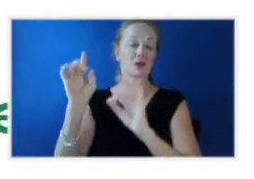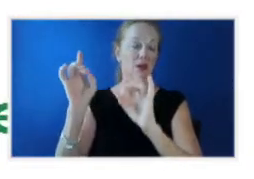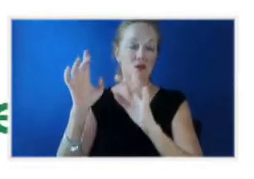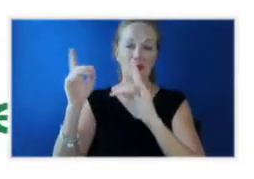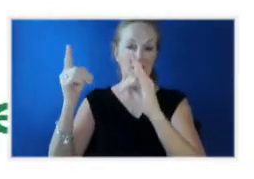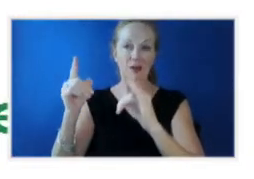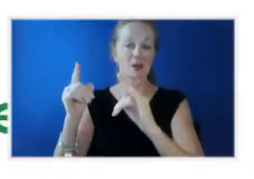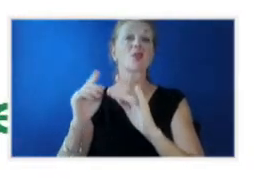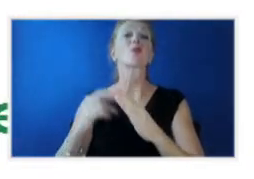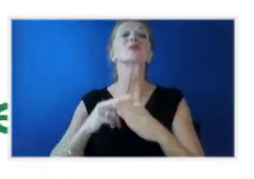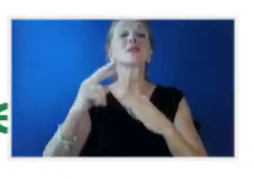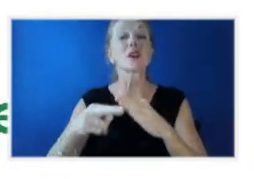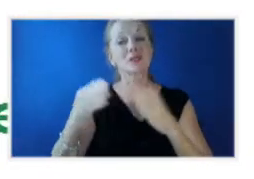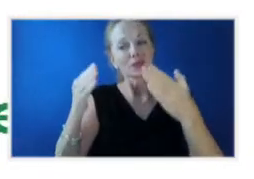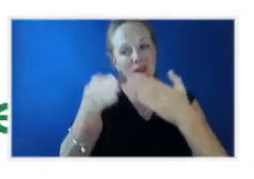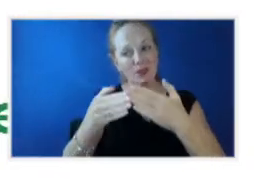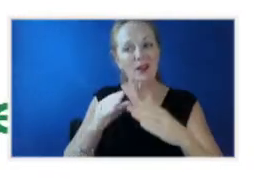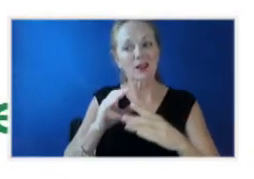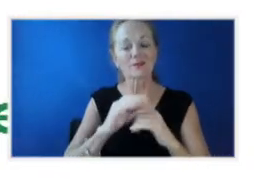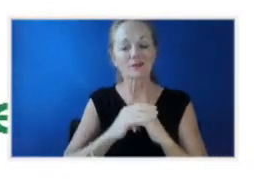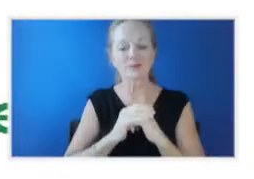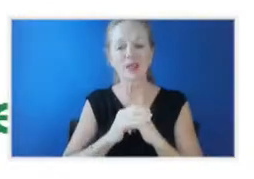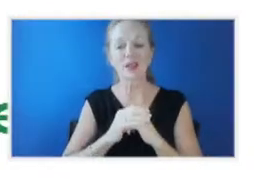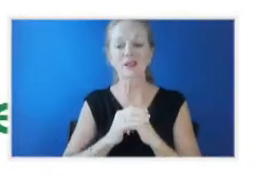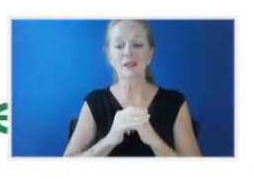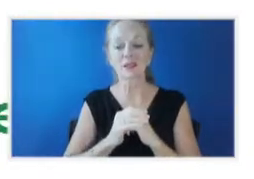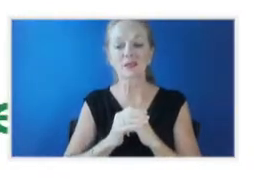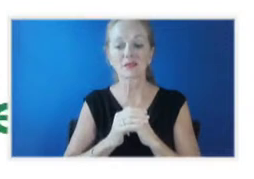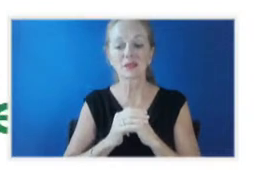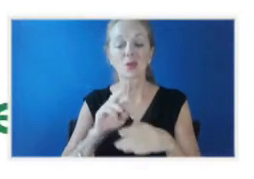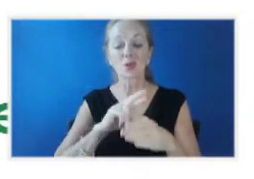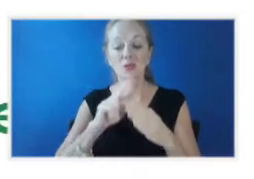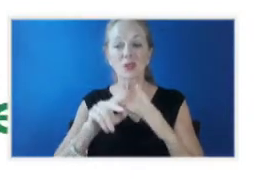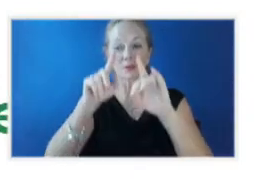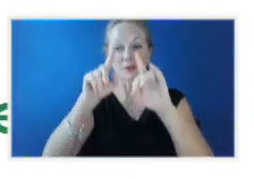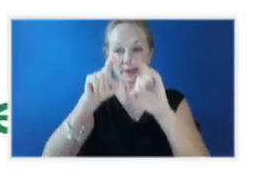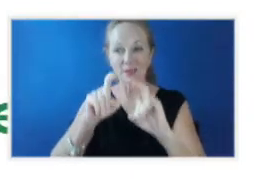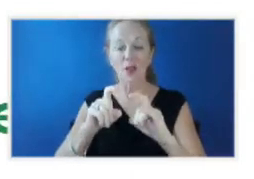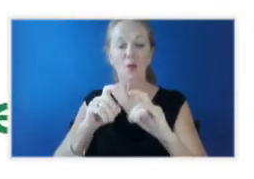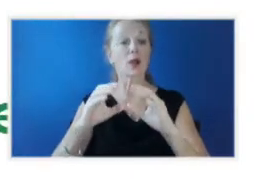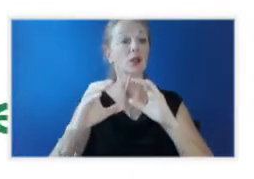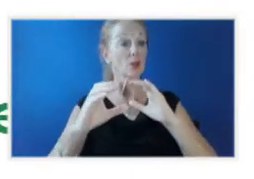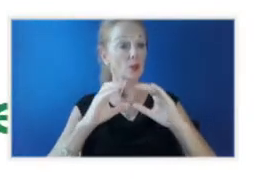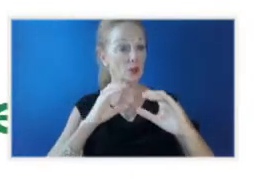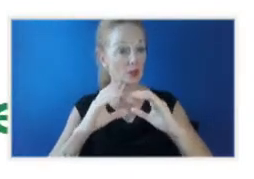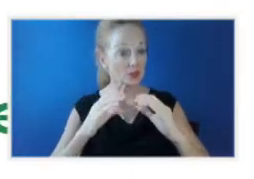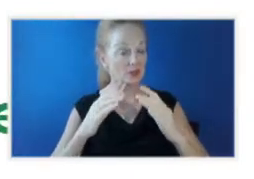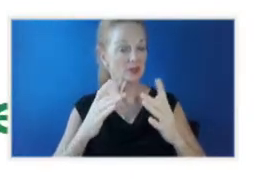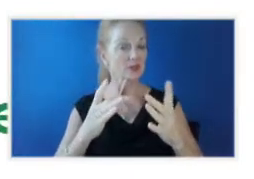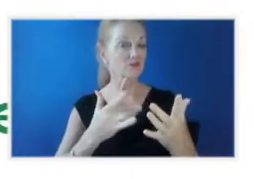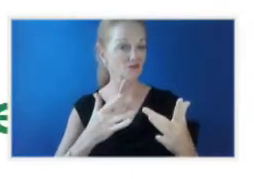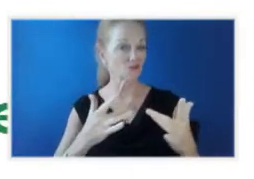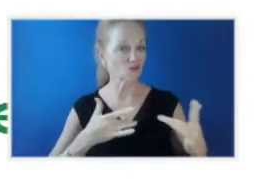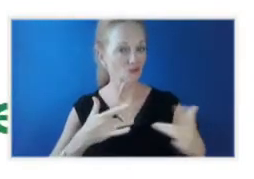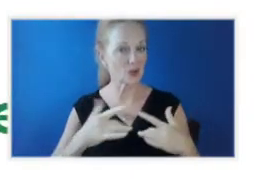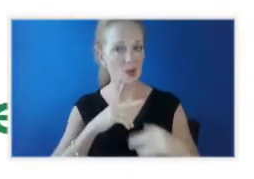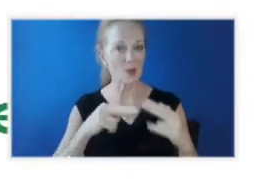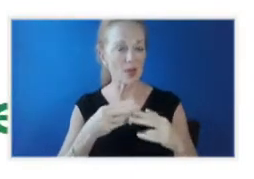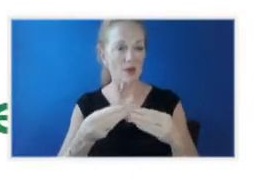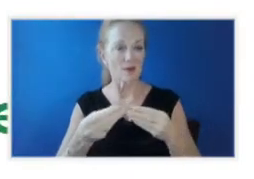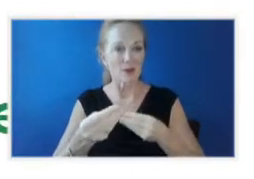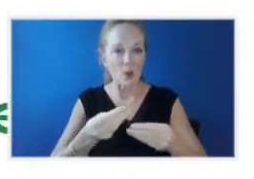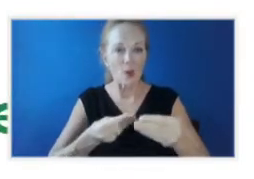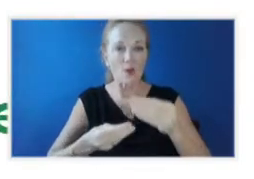the climate and culture survey of our employees, that the concerns were communication based on the flow of information that we had from the